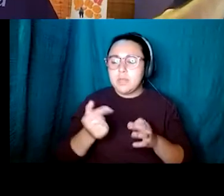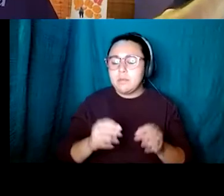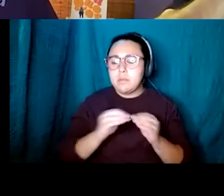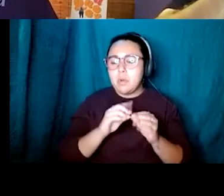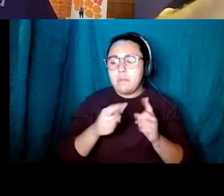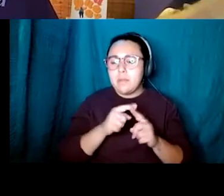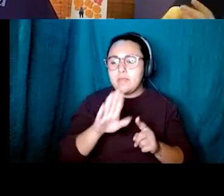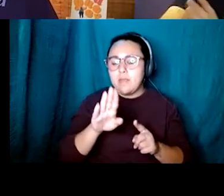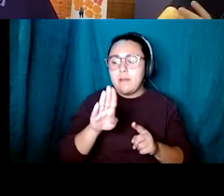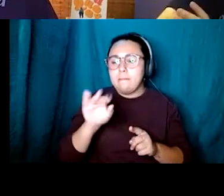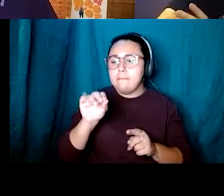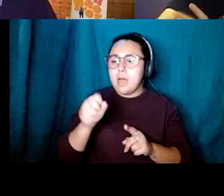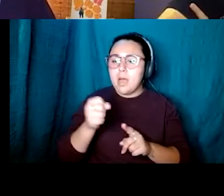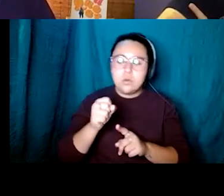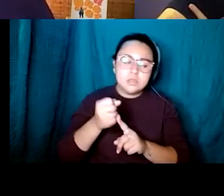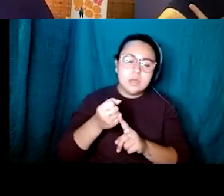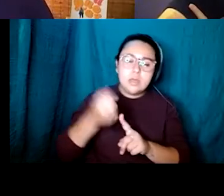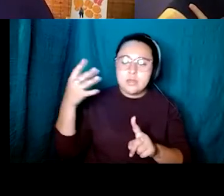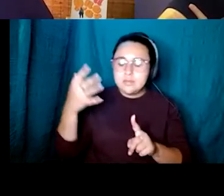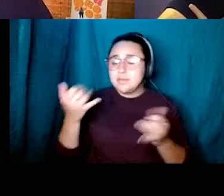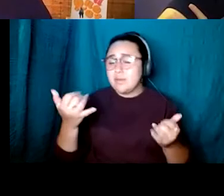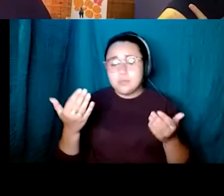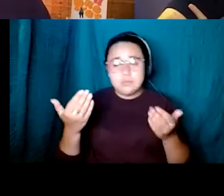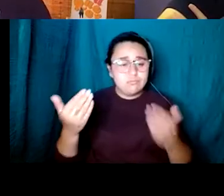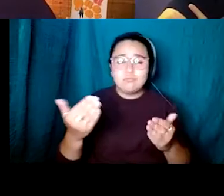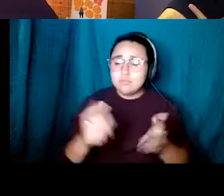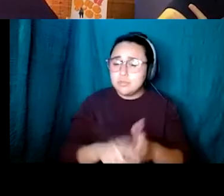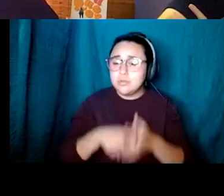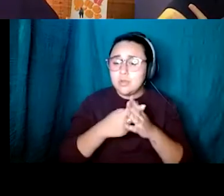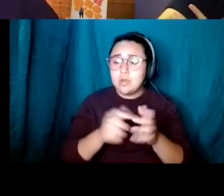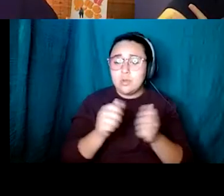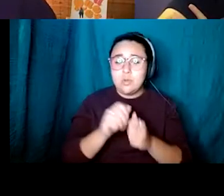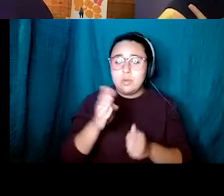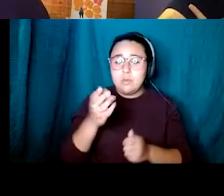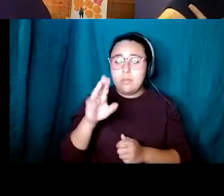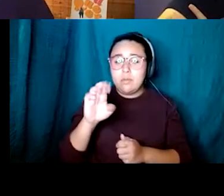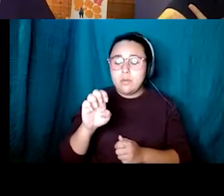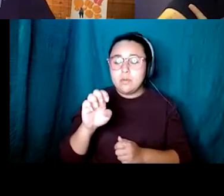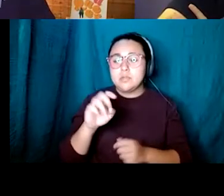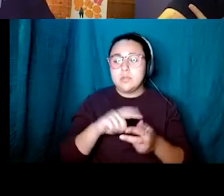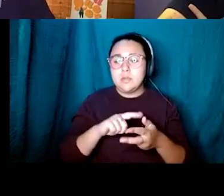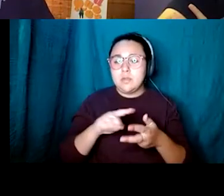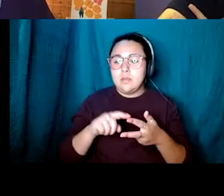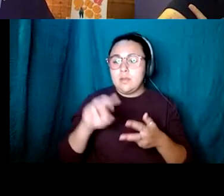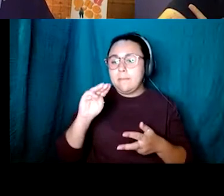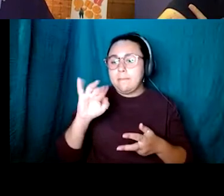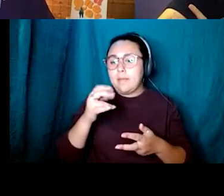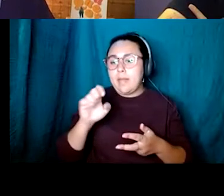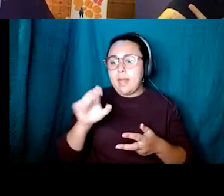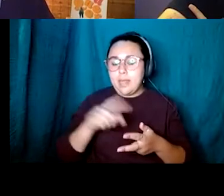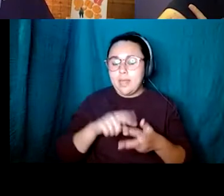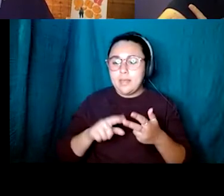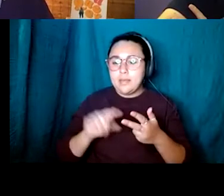them reading. So we're just gonna jump right in with Bruce and Miguel and TJ telling us a little bit